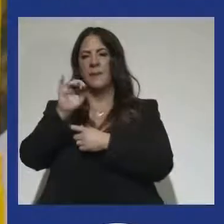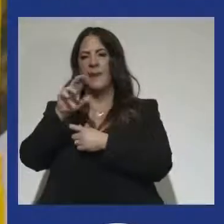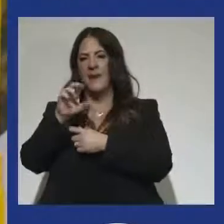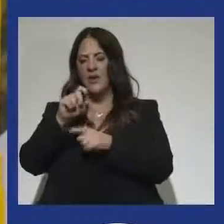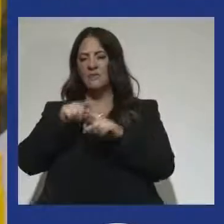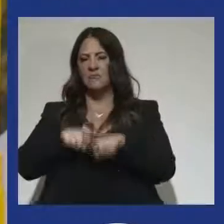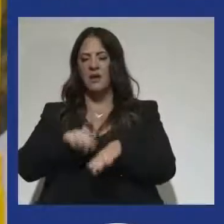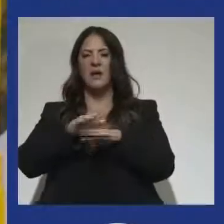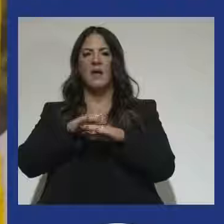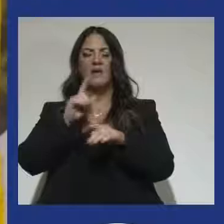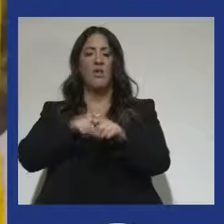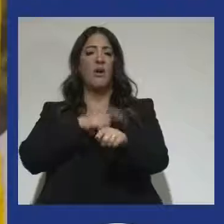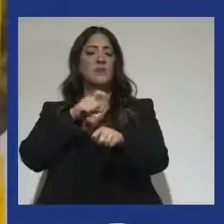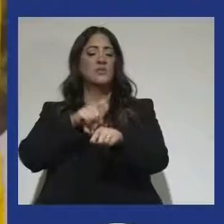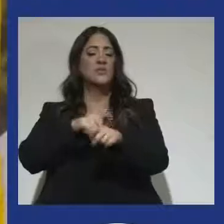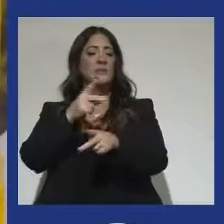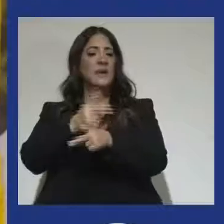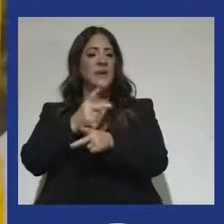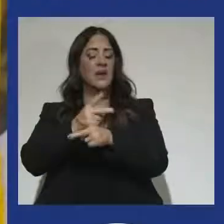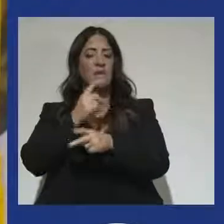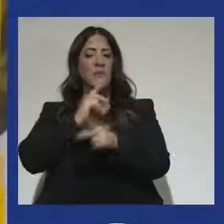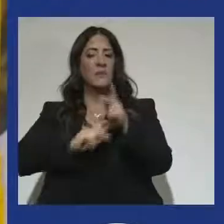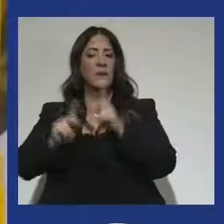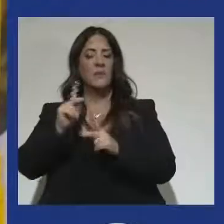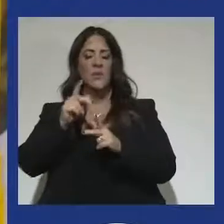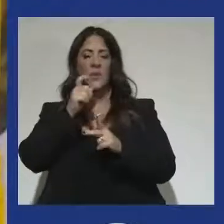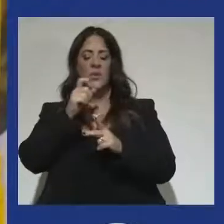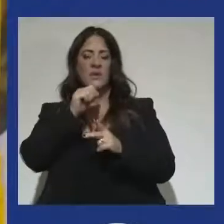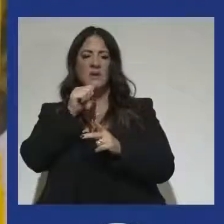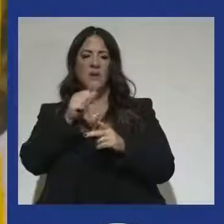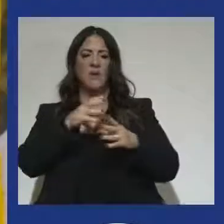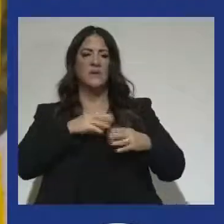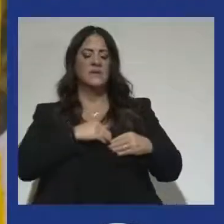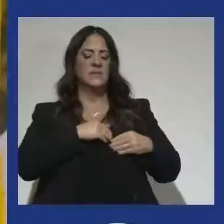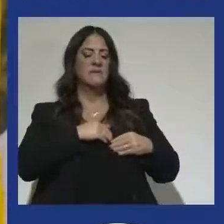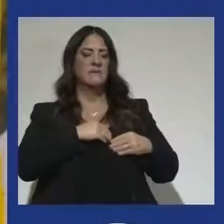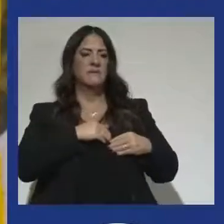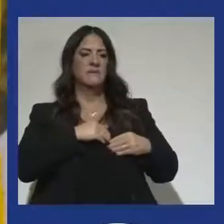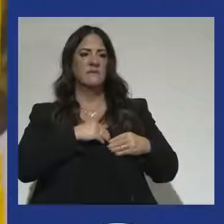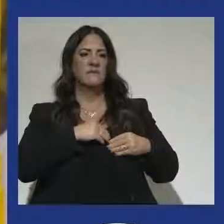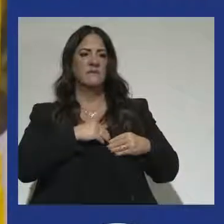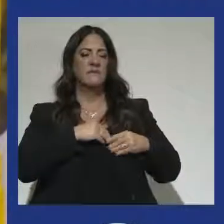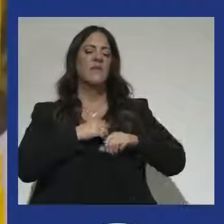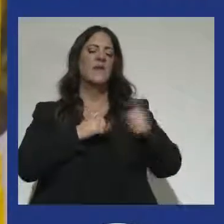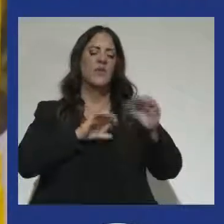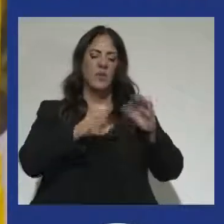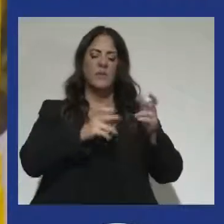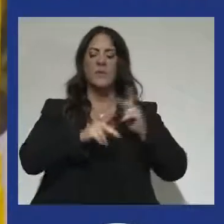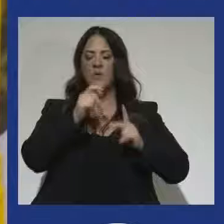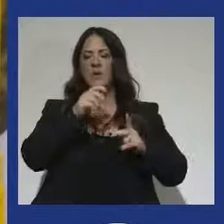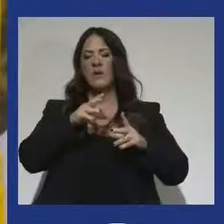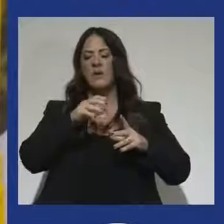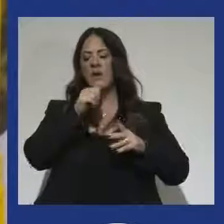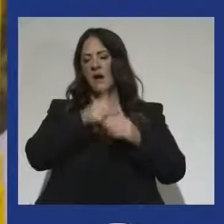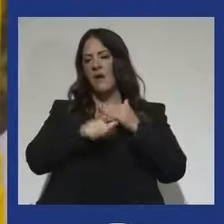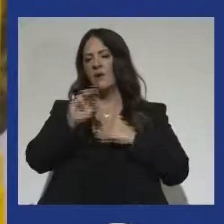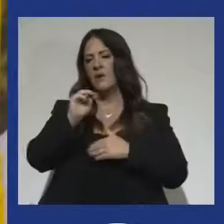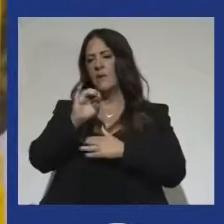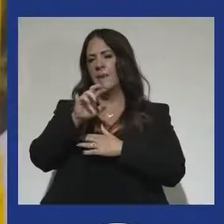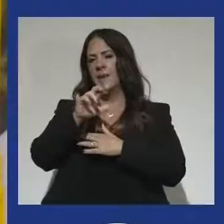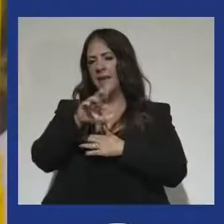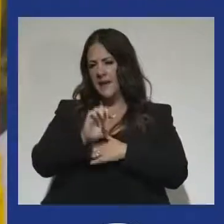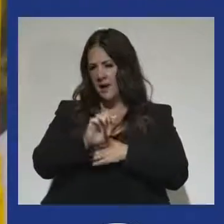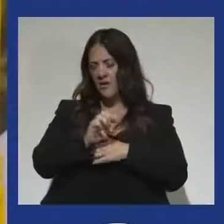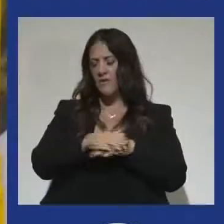are available to individuals who are not on Medi-Cal, but are on Medicare. One more question. I'm sorry if this has